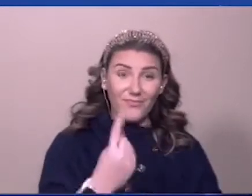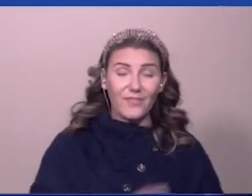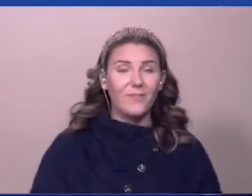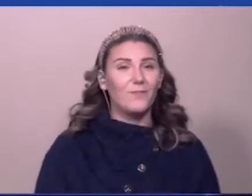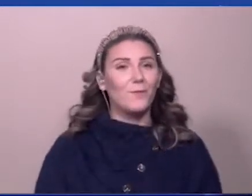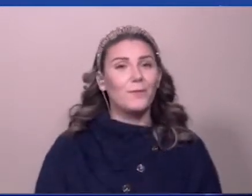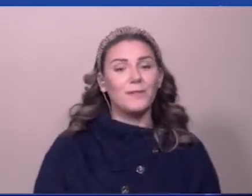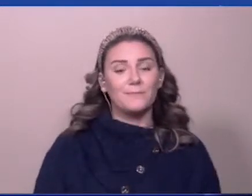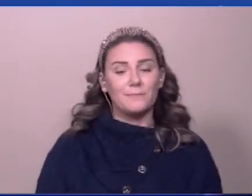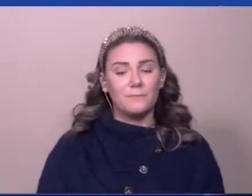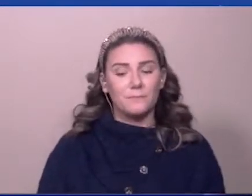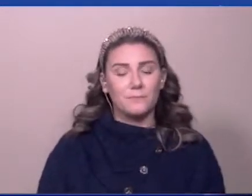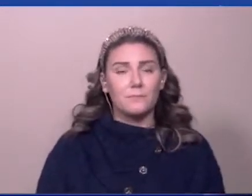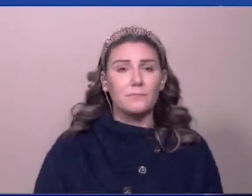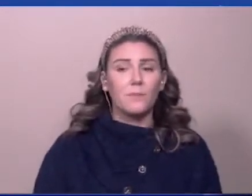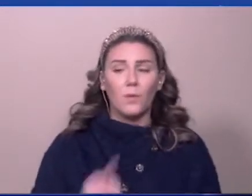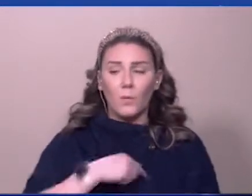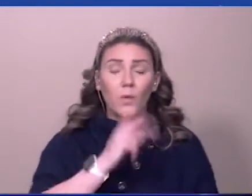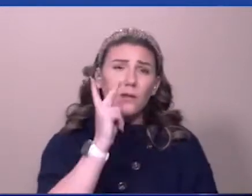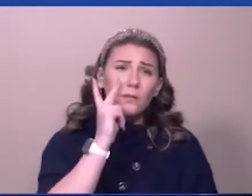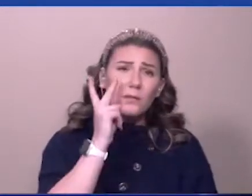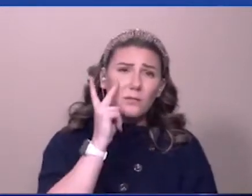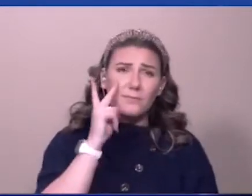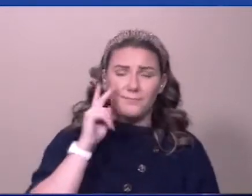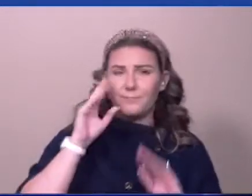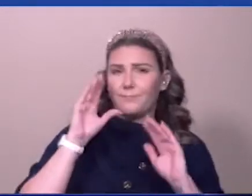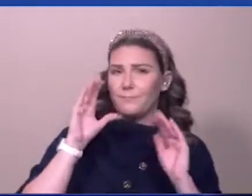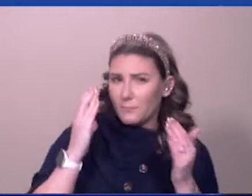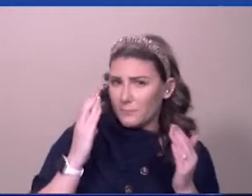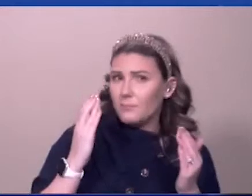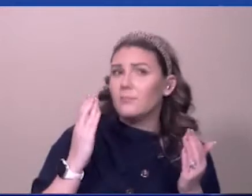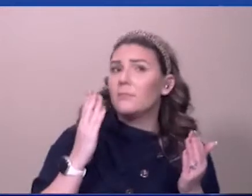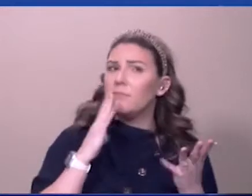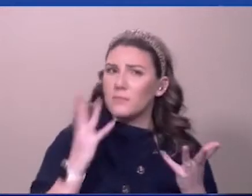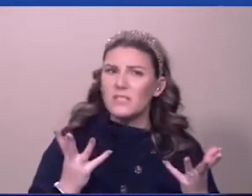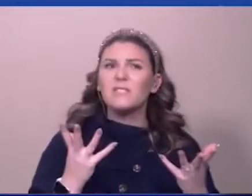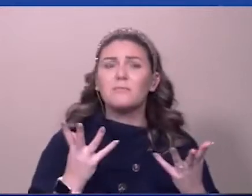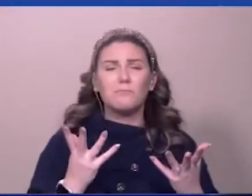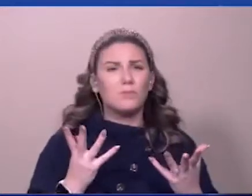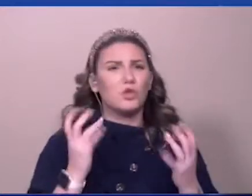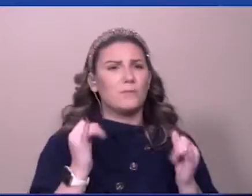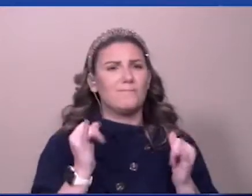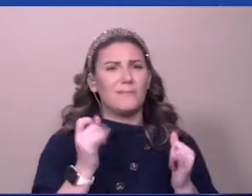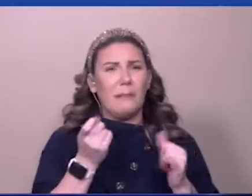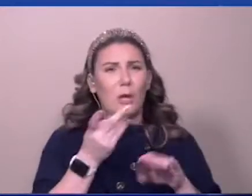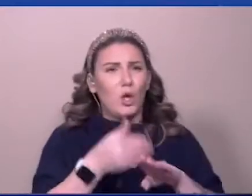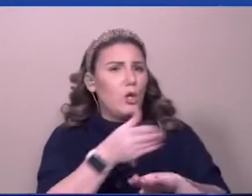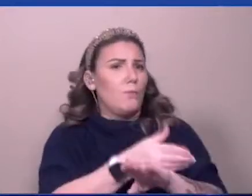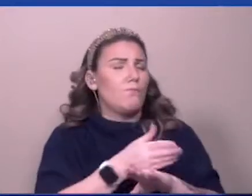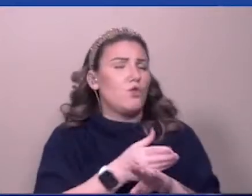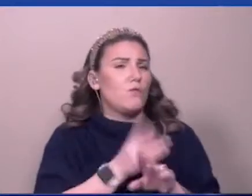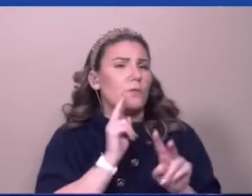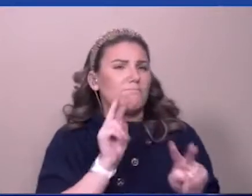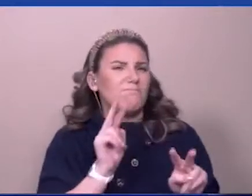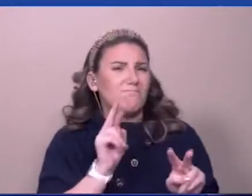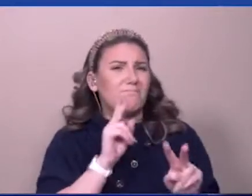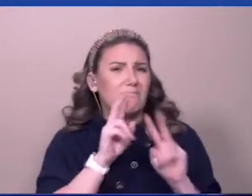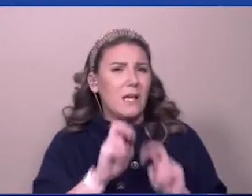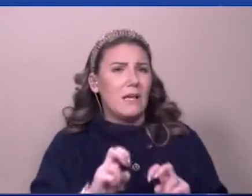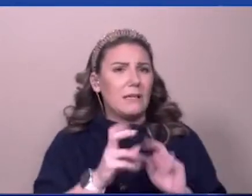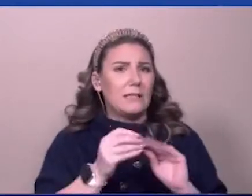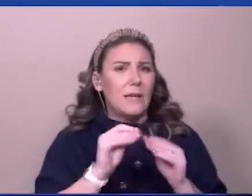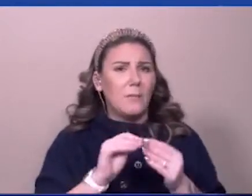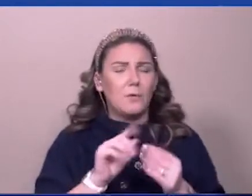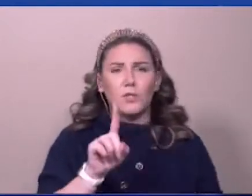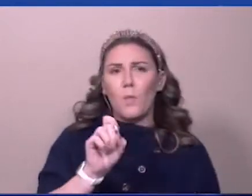we're seeing a little bit of a similar story, a little bit of improvement. Looking at our numbers today, we're at